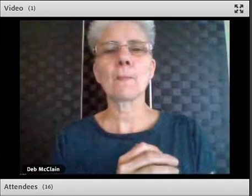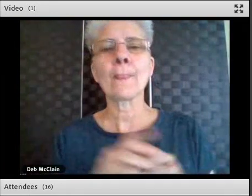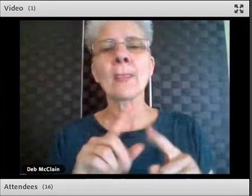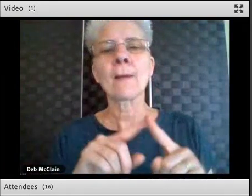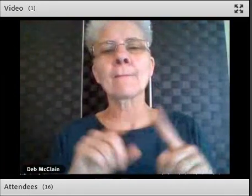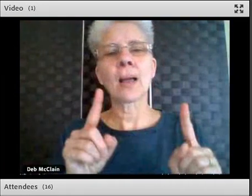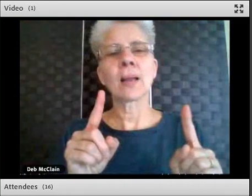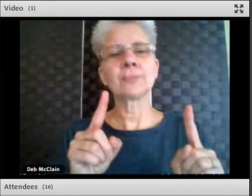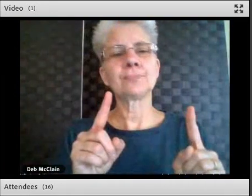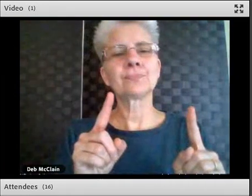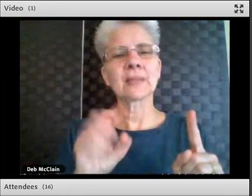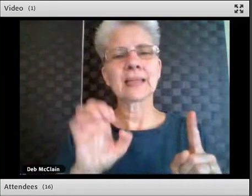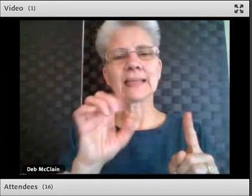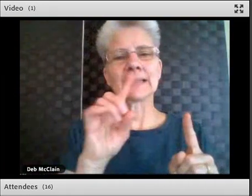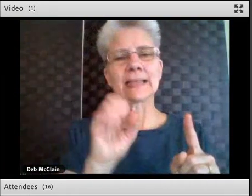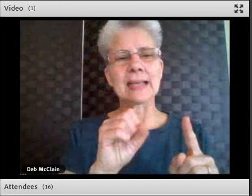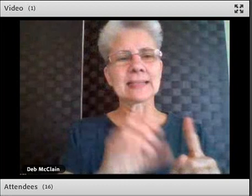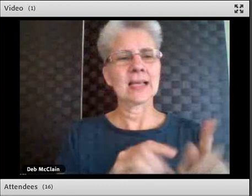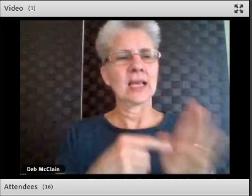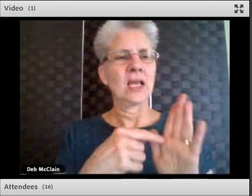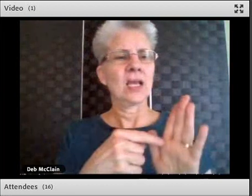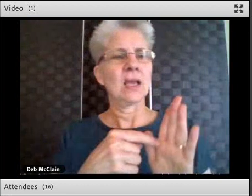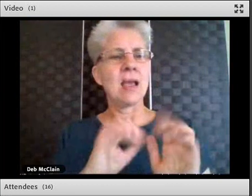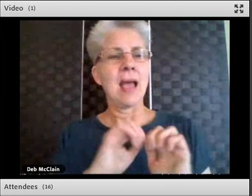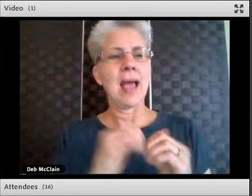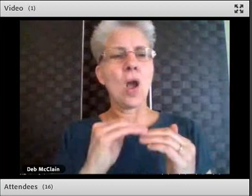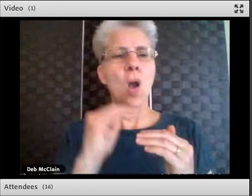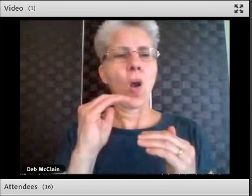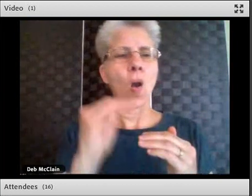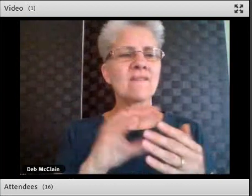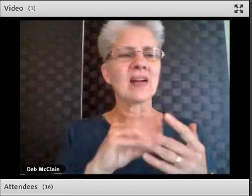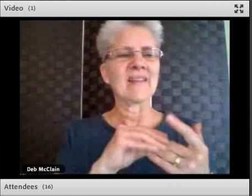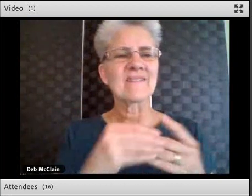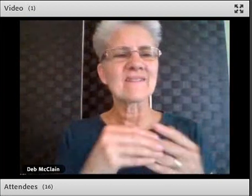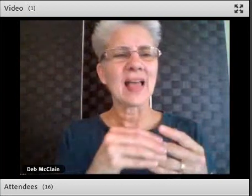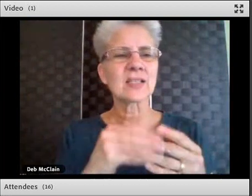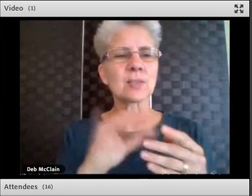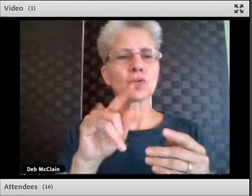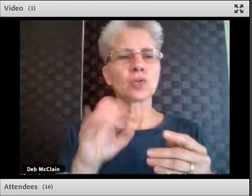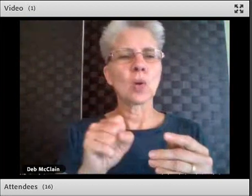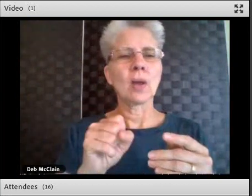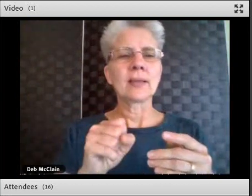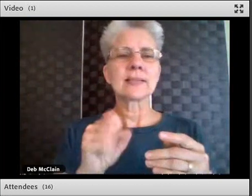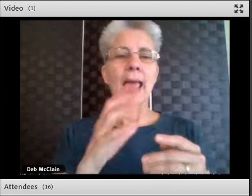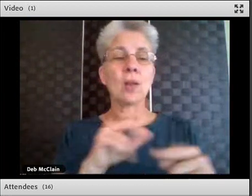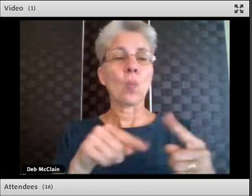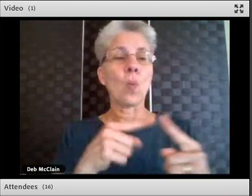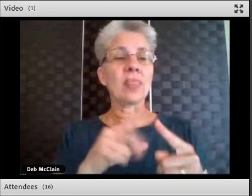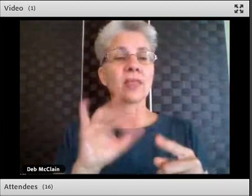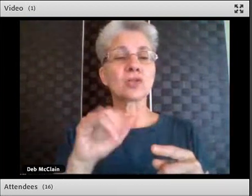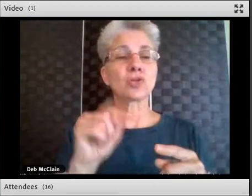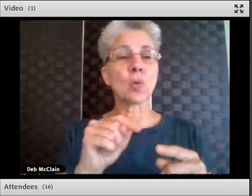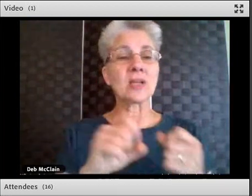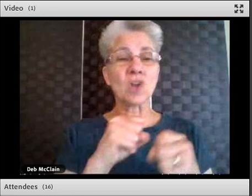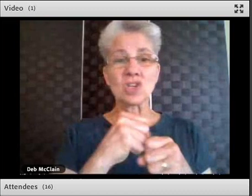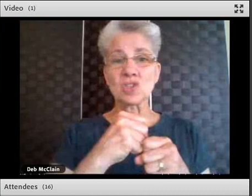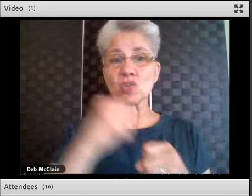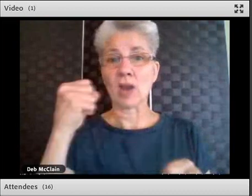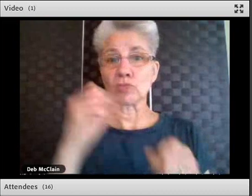But EDS is characterized by overly flexible joints, and when those joints are